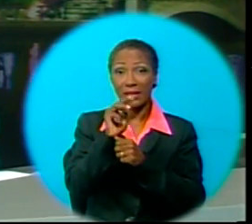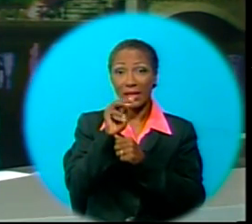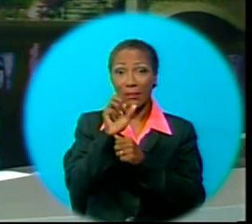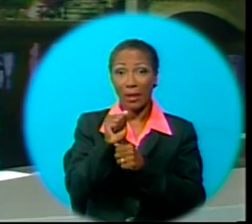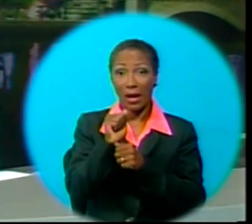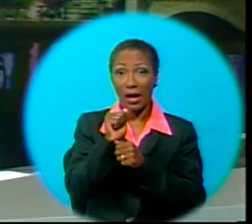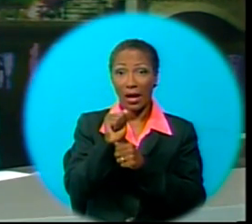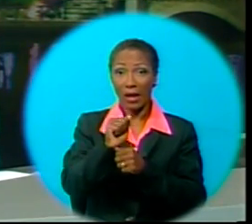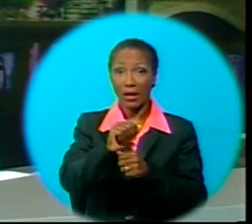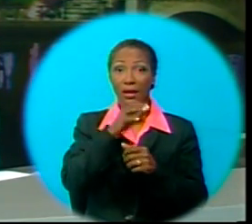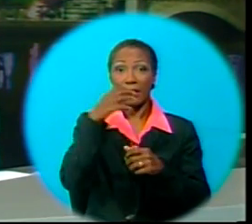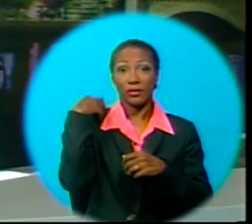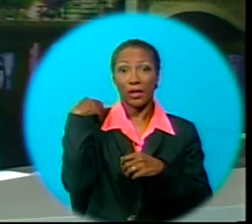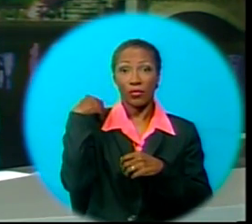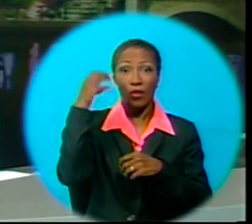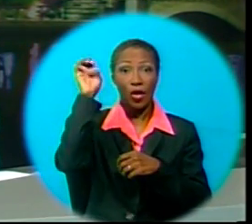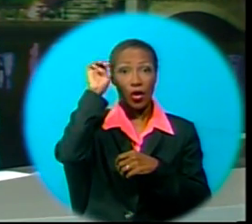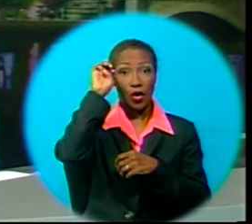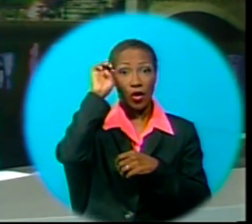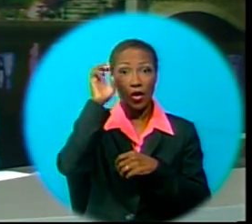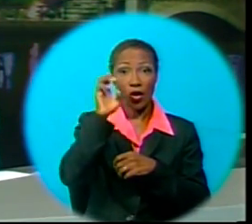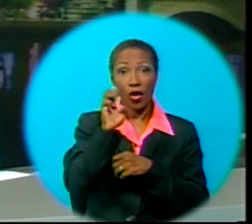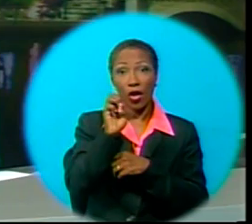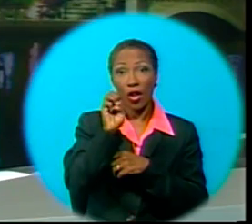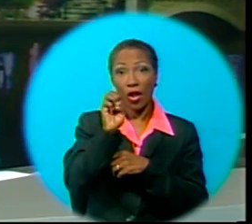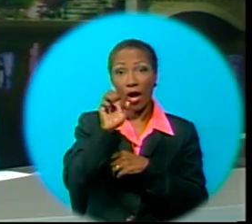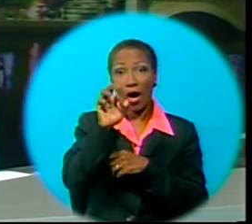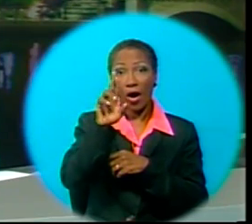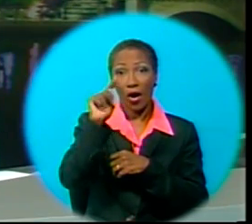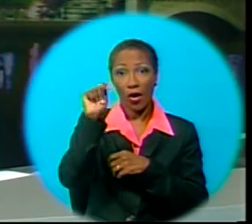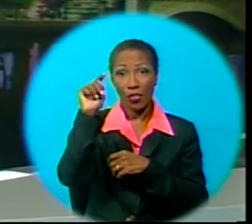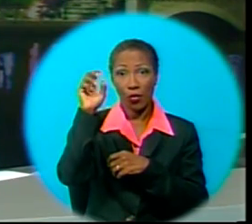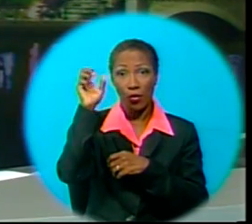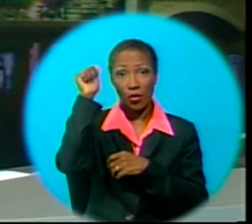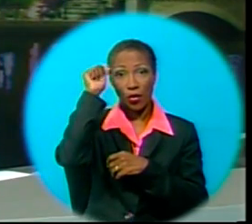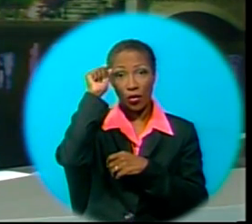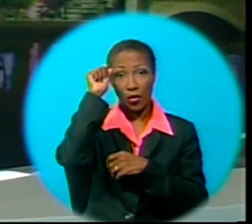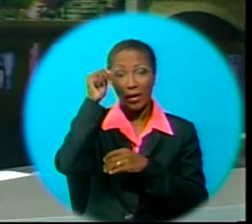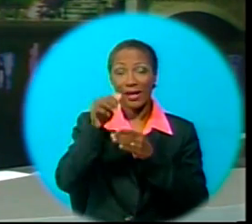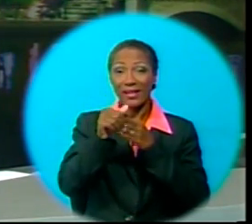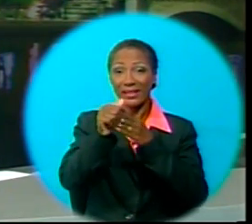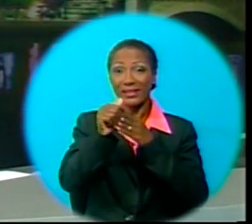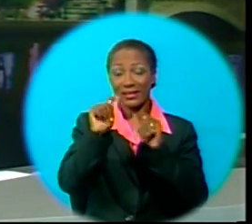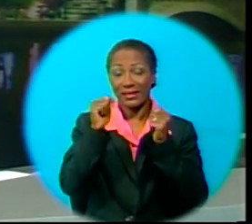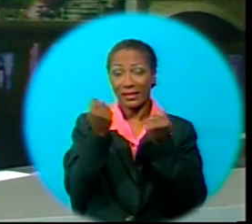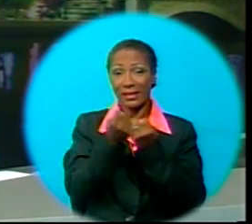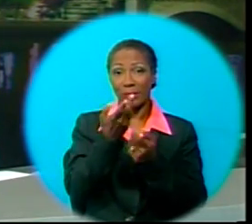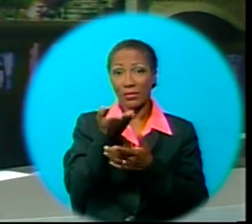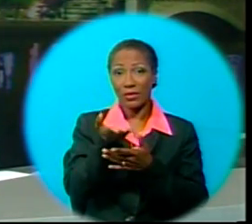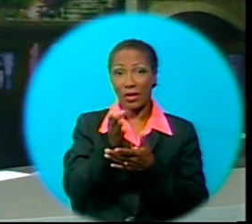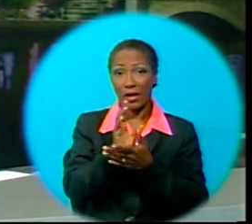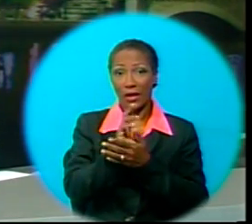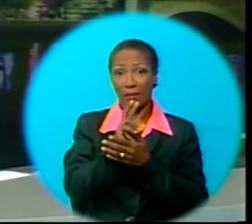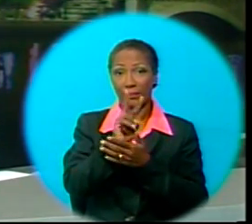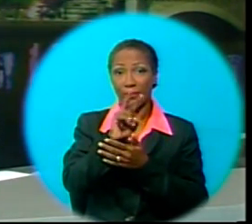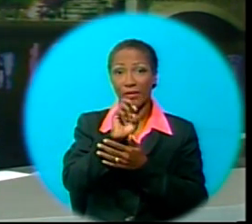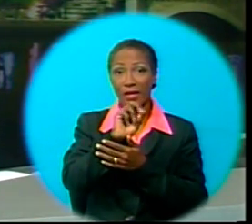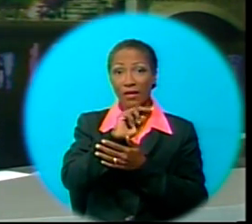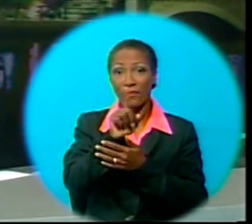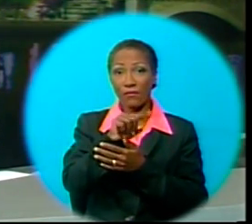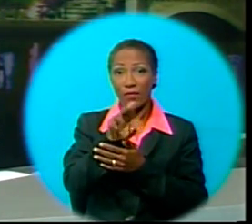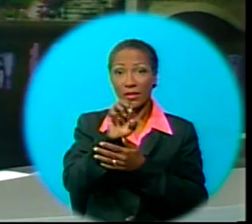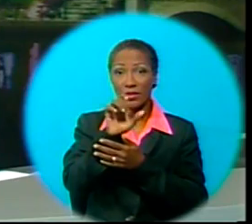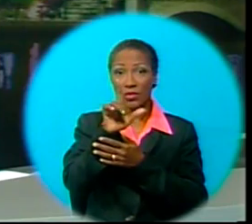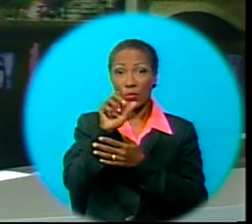Brigadier General Earl Arthur, who's also leading the CARICOM teams on the island. And a Venezuelan